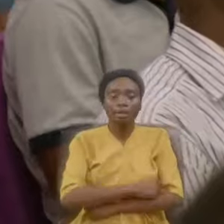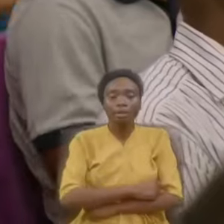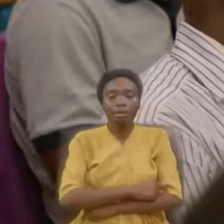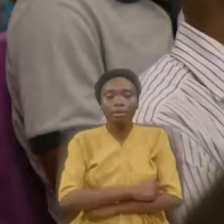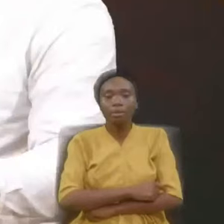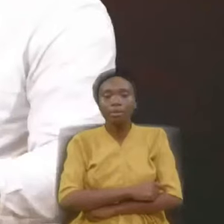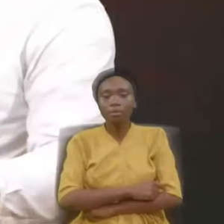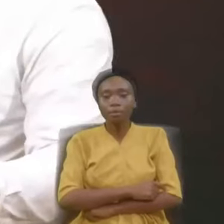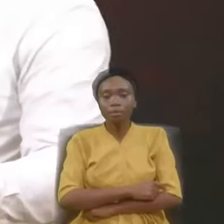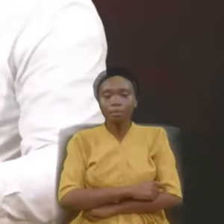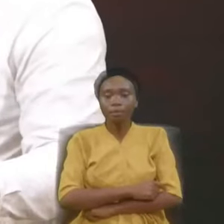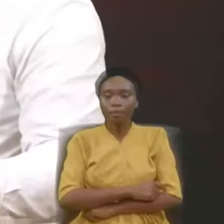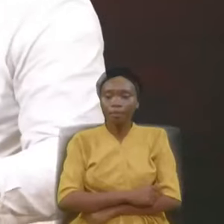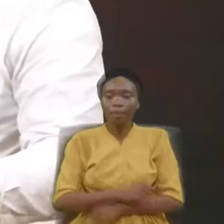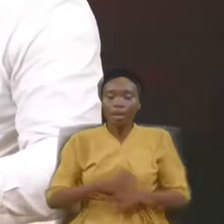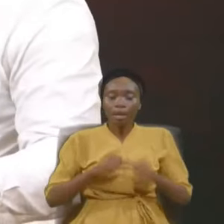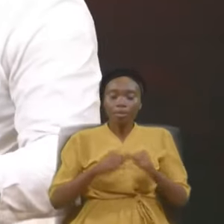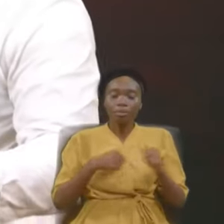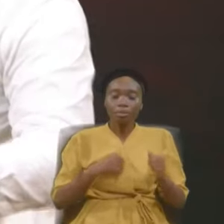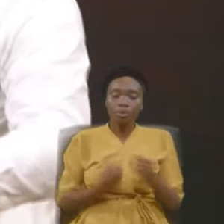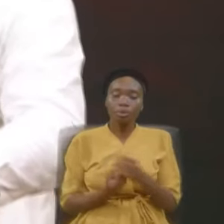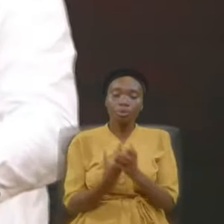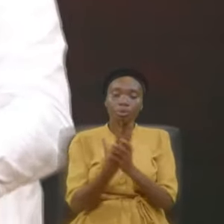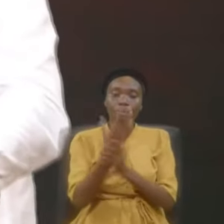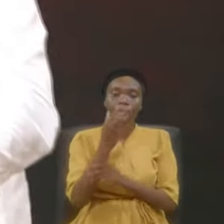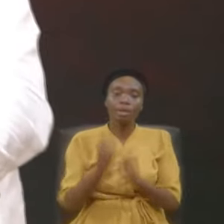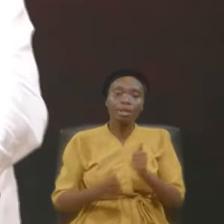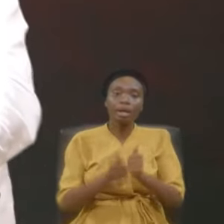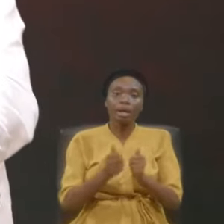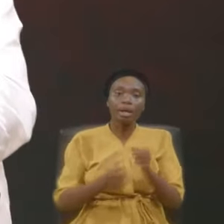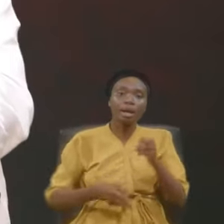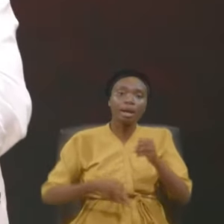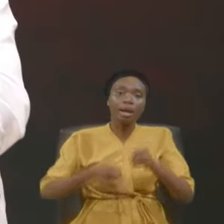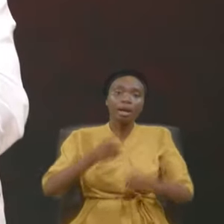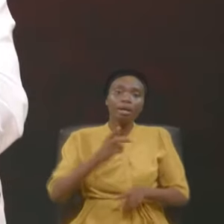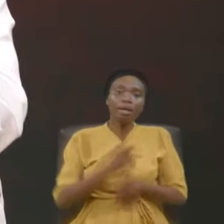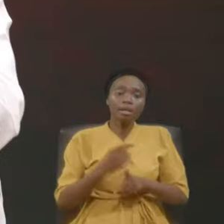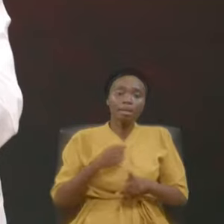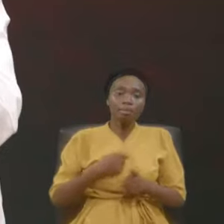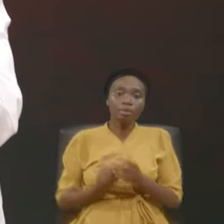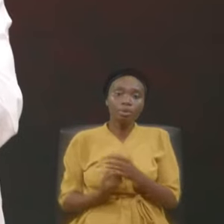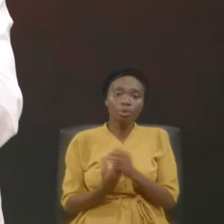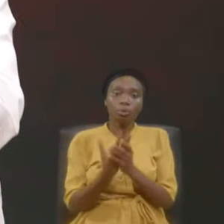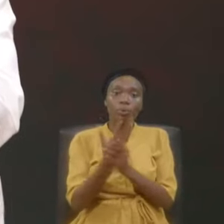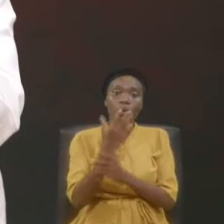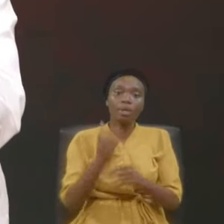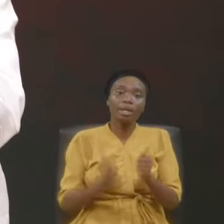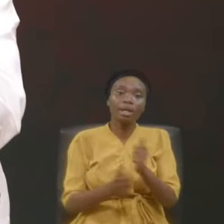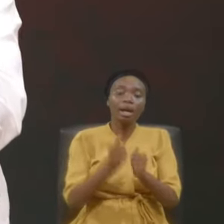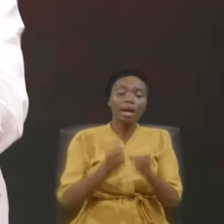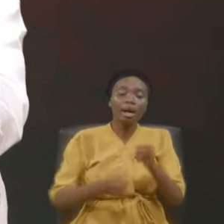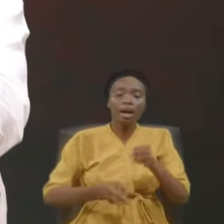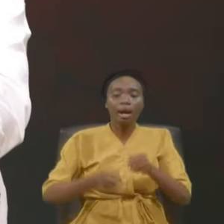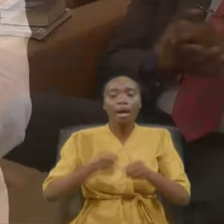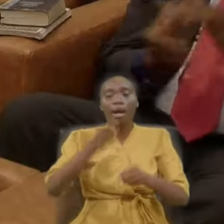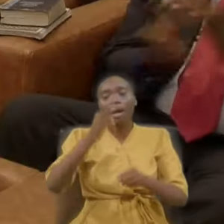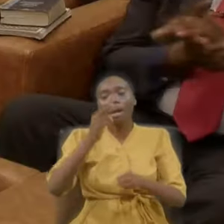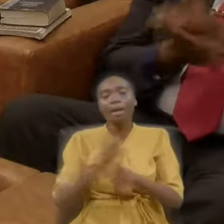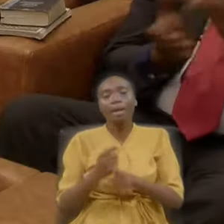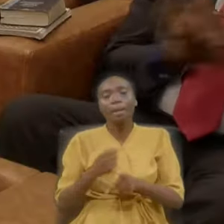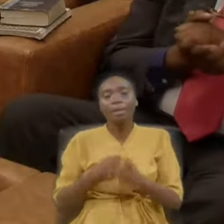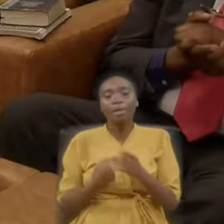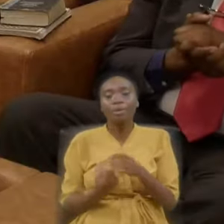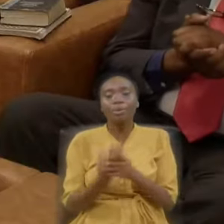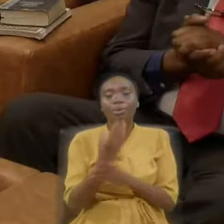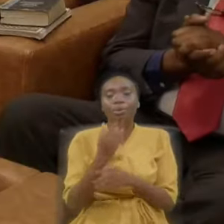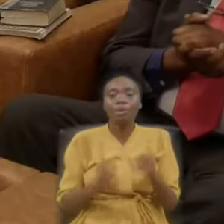Oh, higher every day, higher every day, higher every